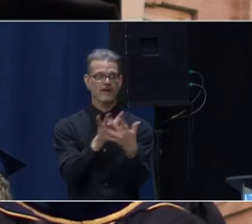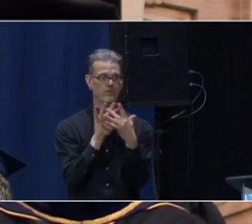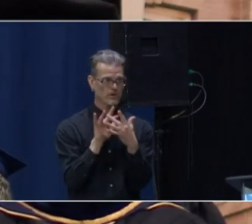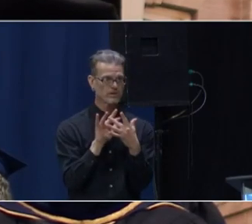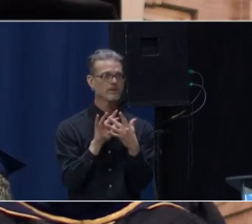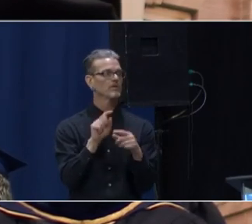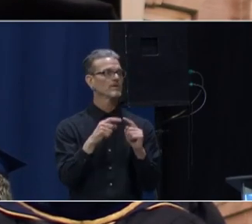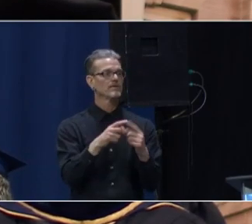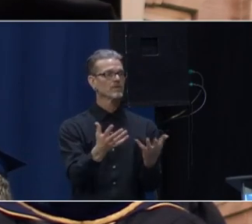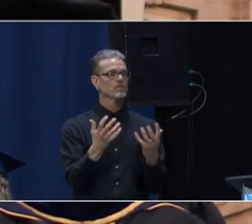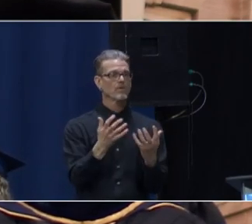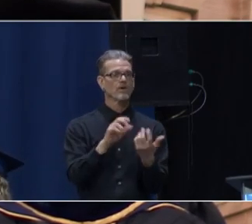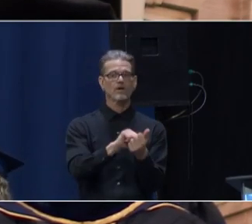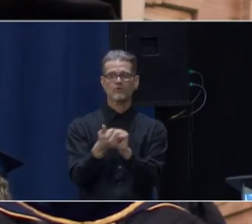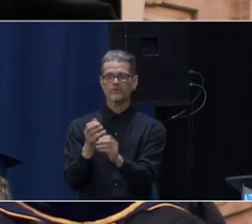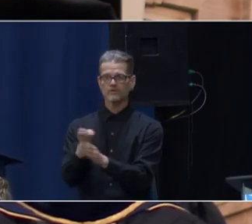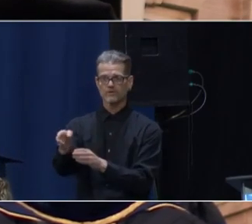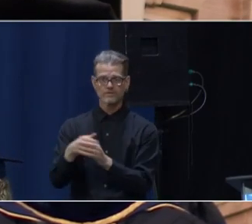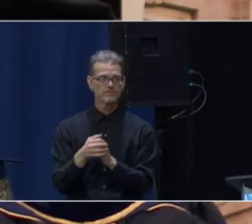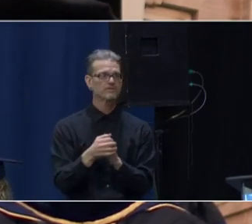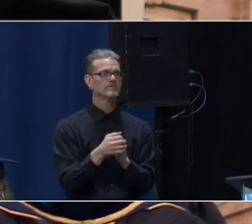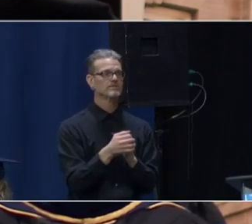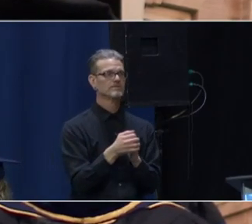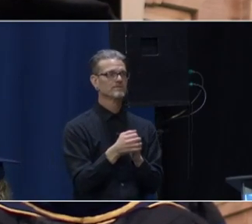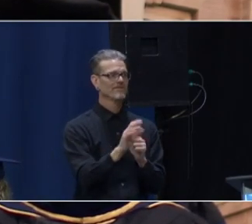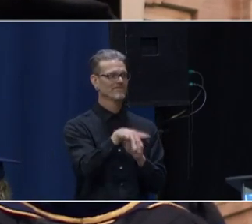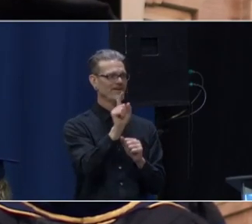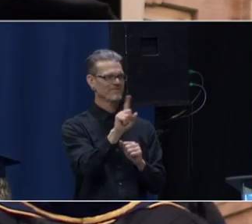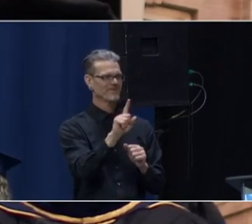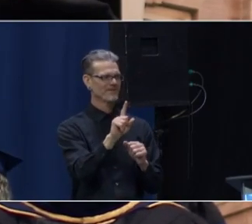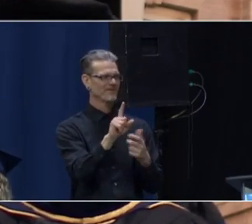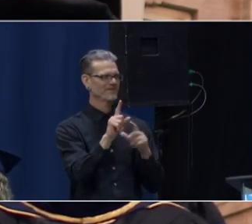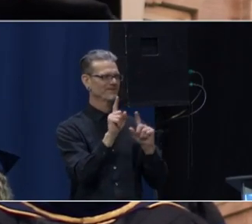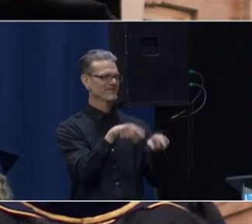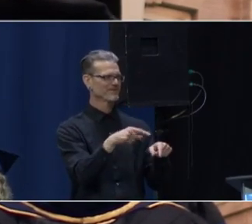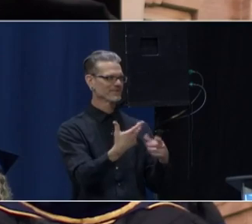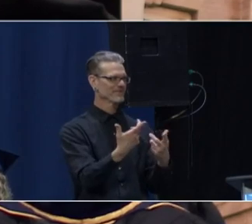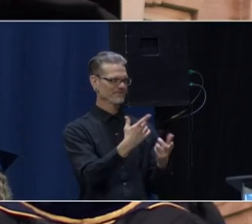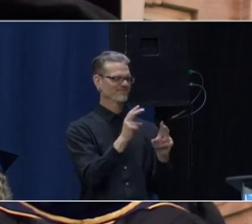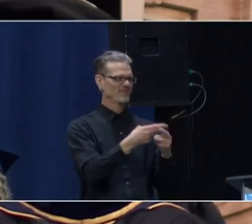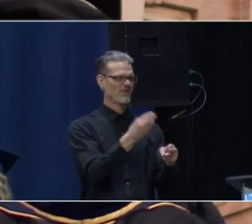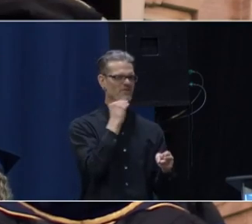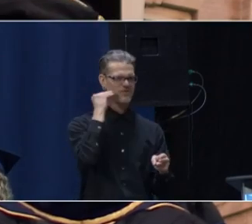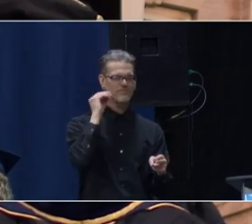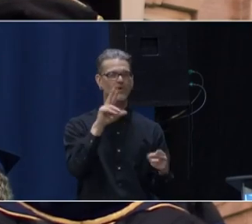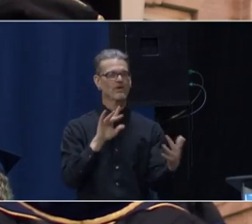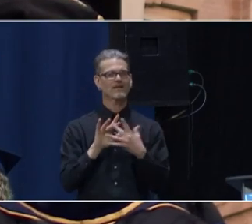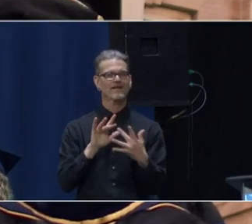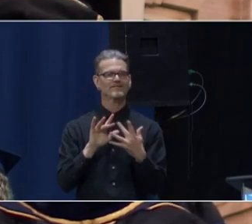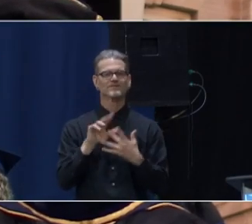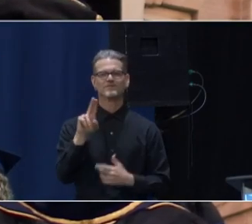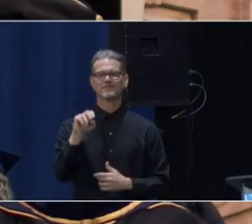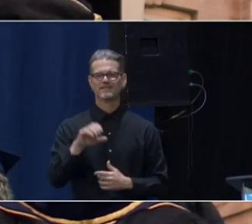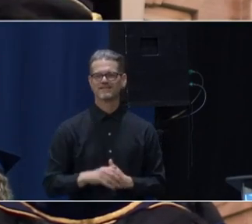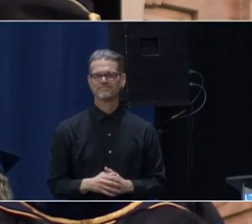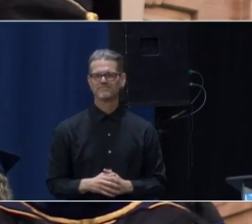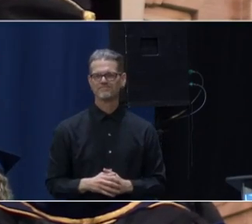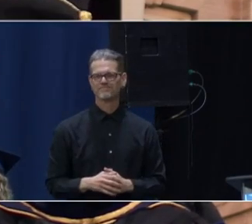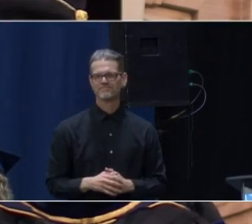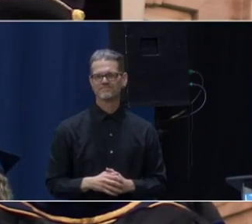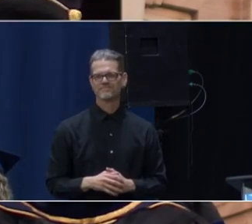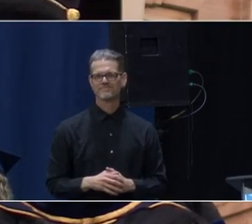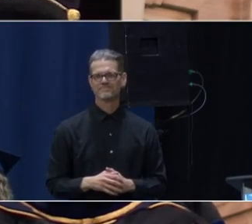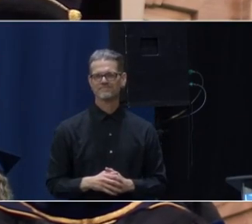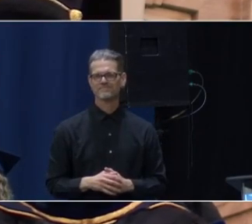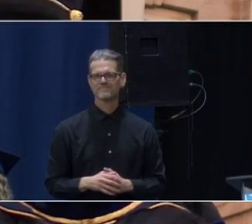seek a career change, find a new place to call home, or look for ways to stay connected to UNC.